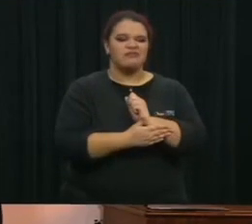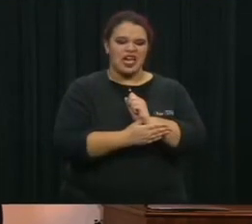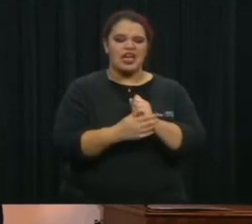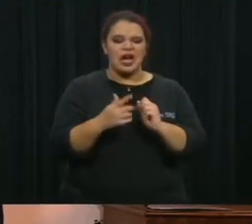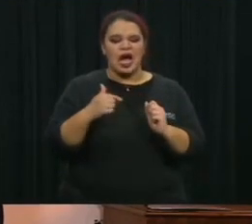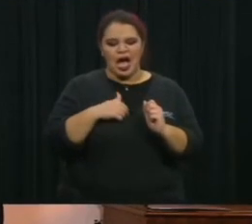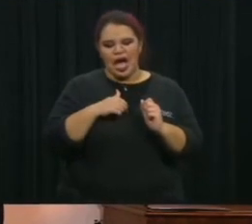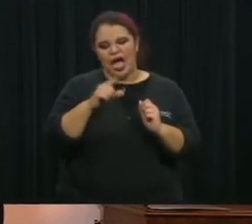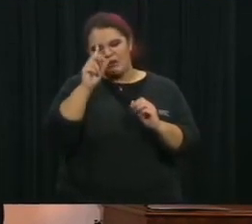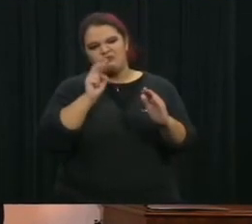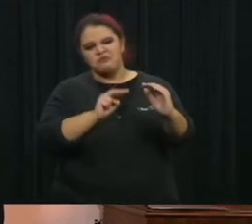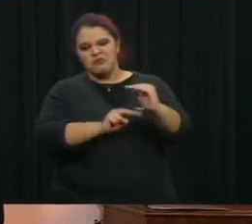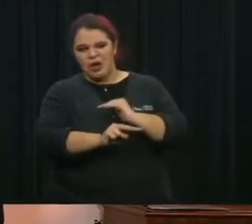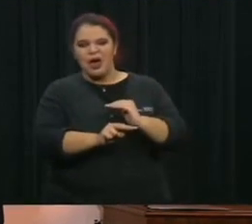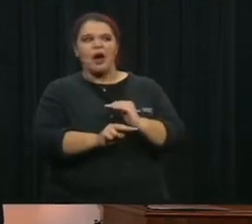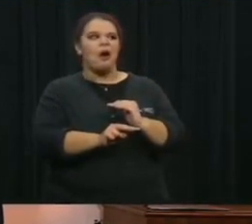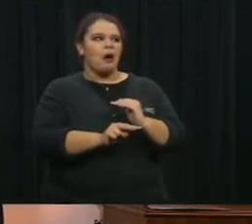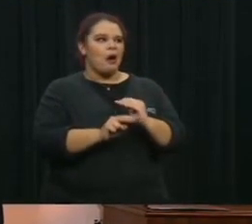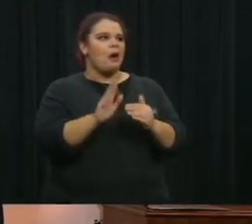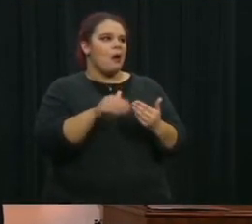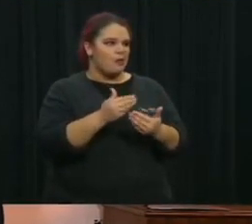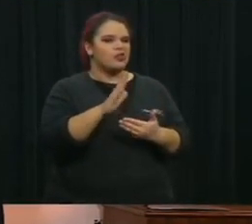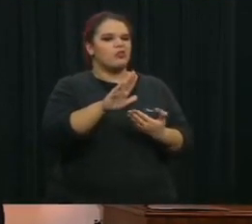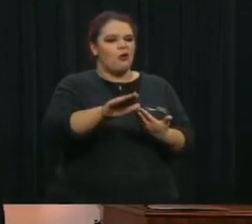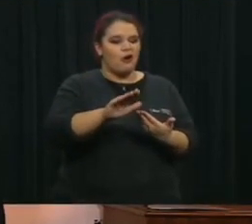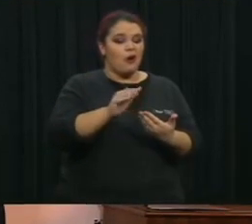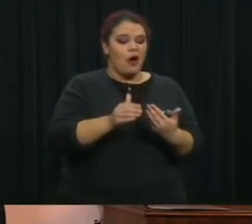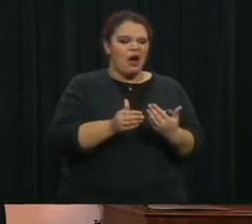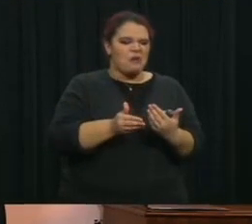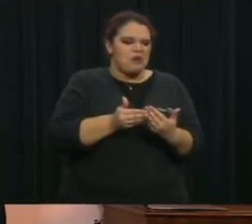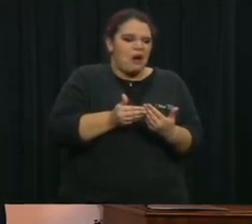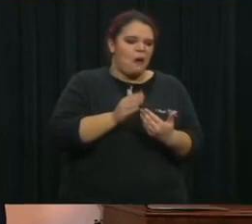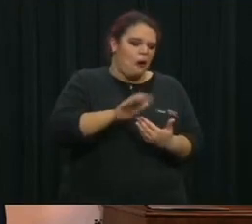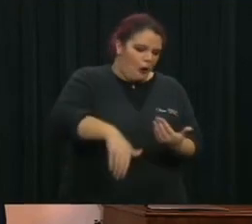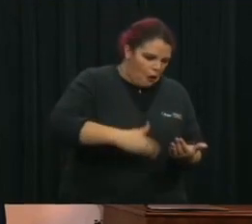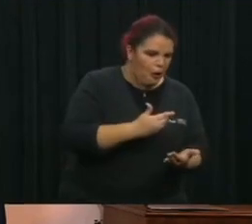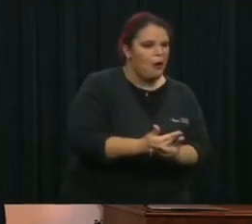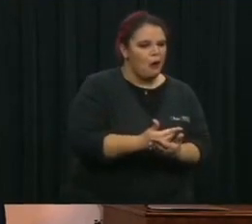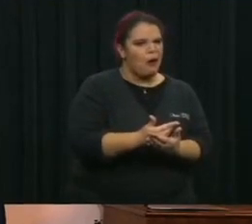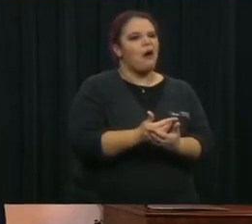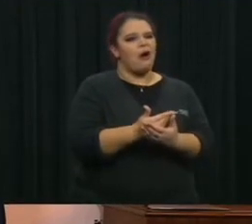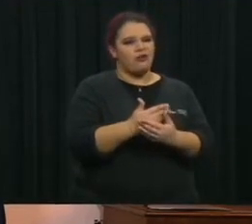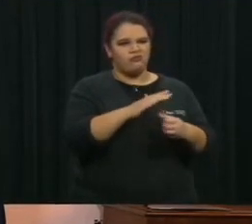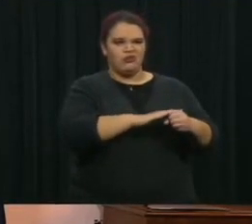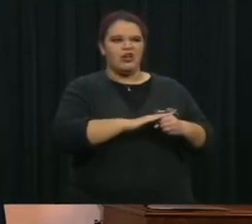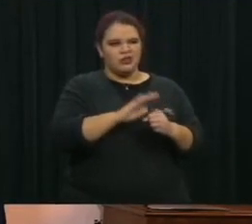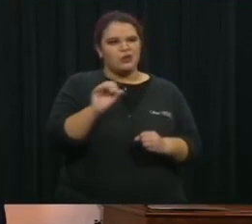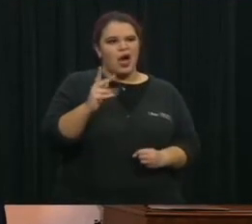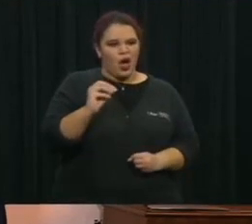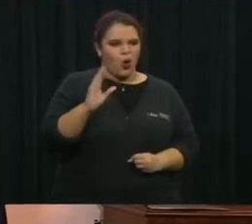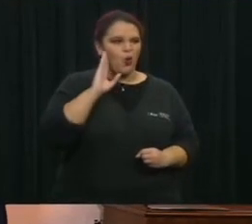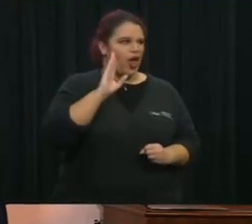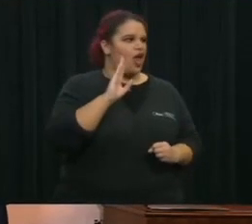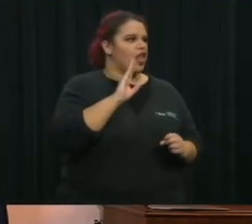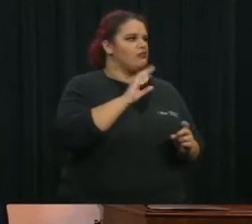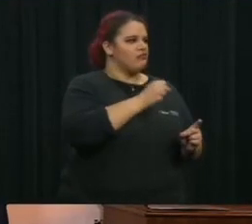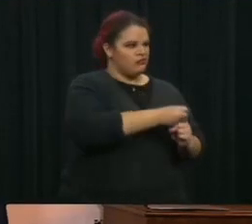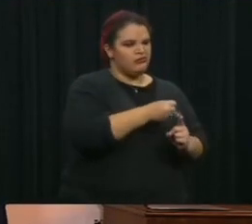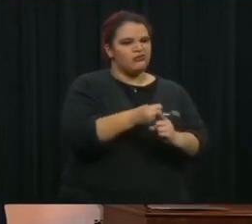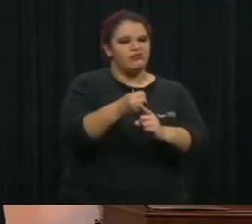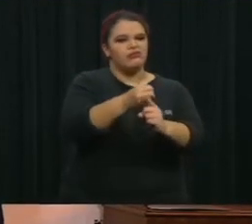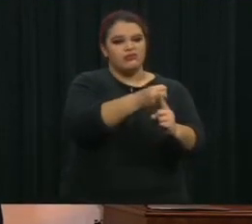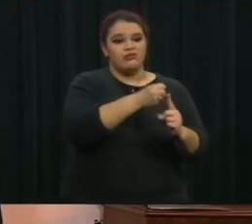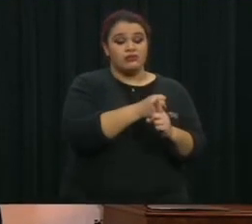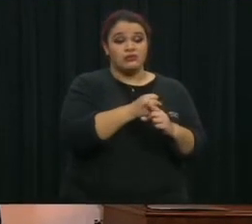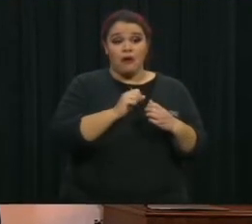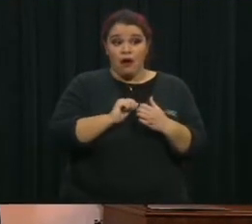all, communities at some point to various extents. And that, I can't predict how that will unfold. But we